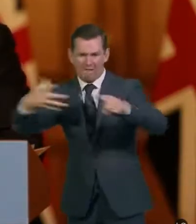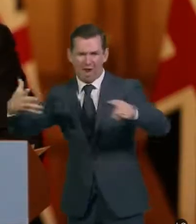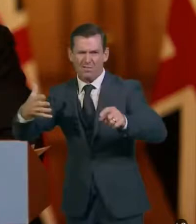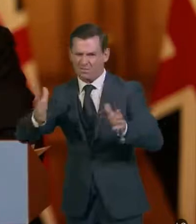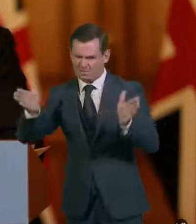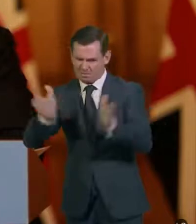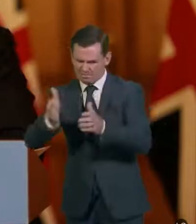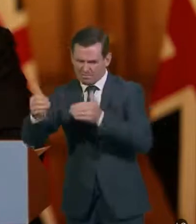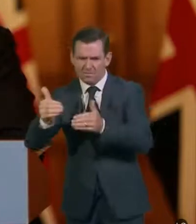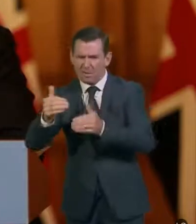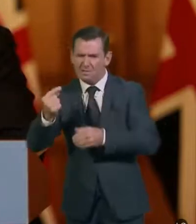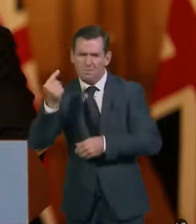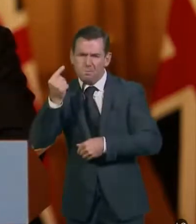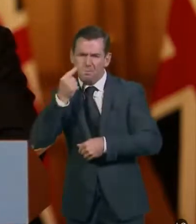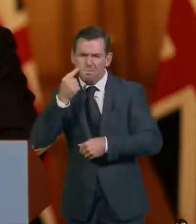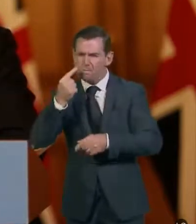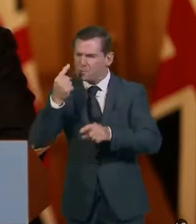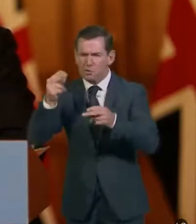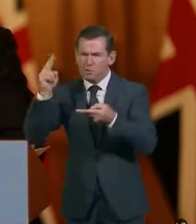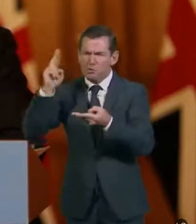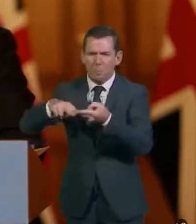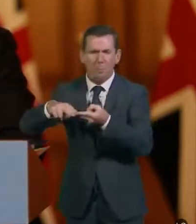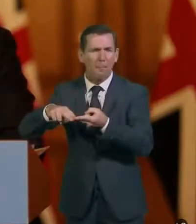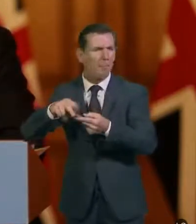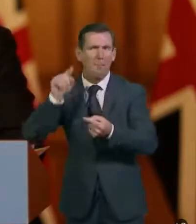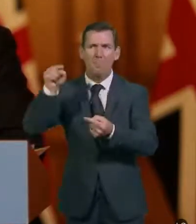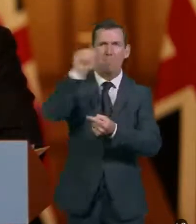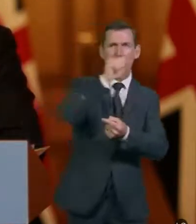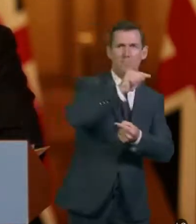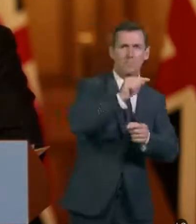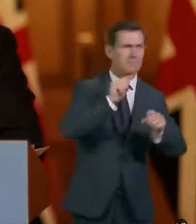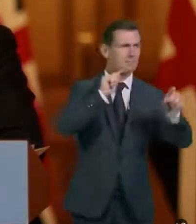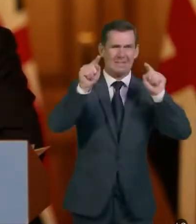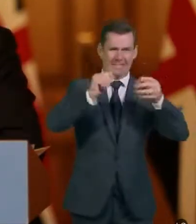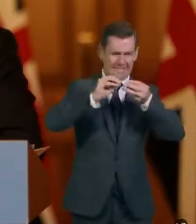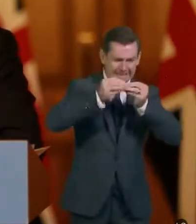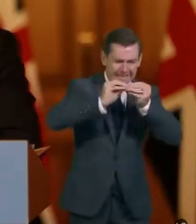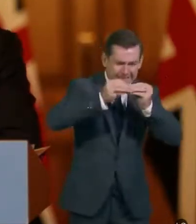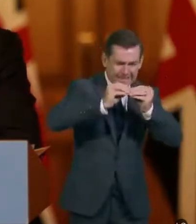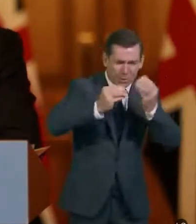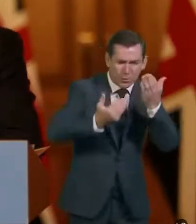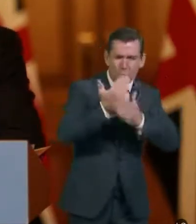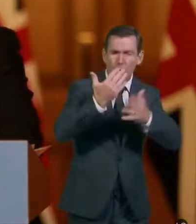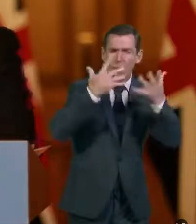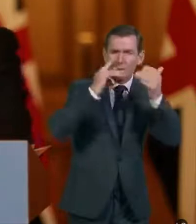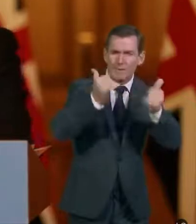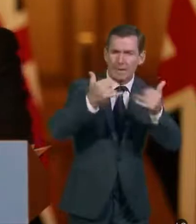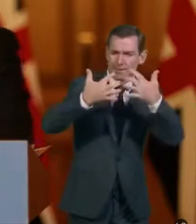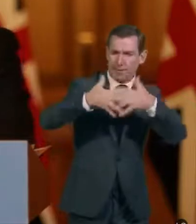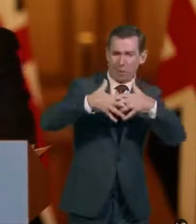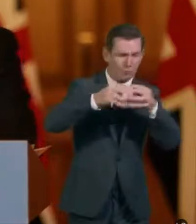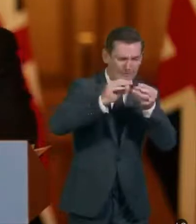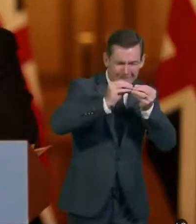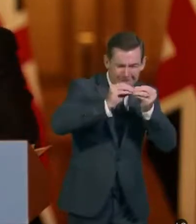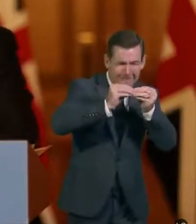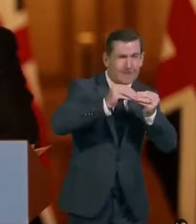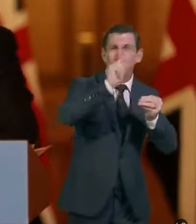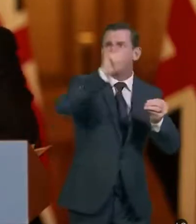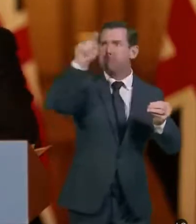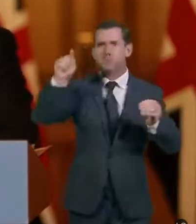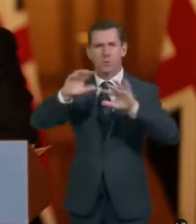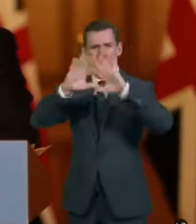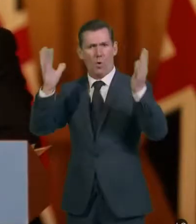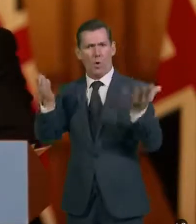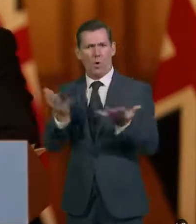and evaluate new testing technologies. Though there is work to do, it's becoming clear over the past